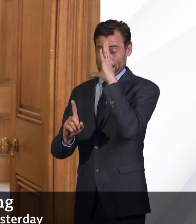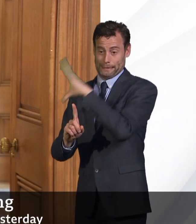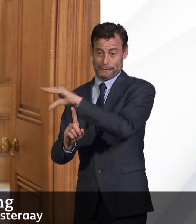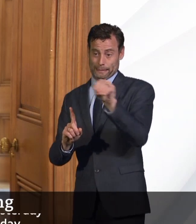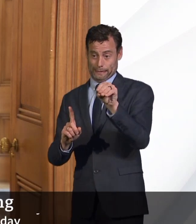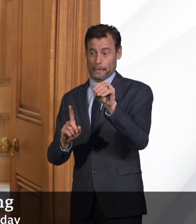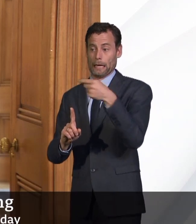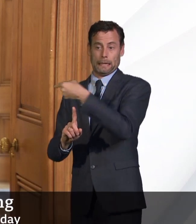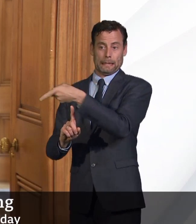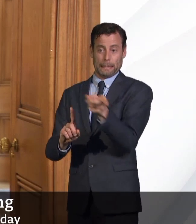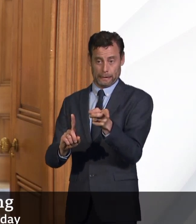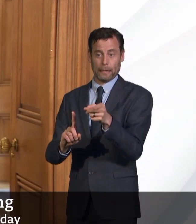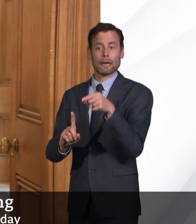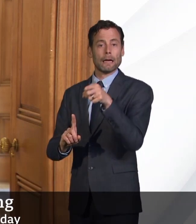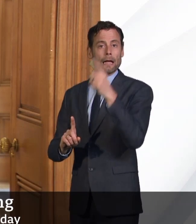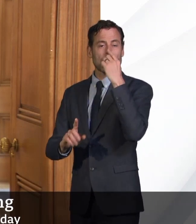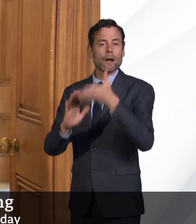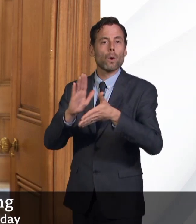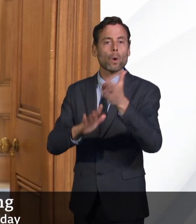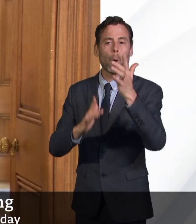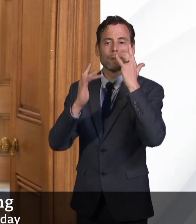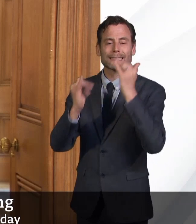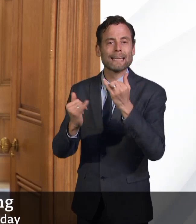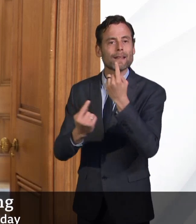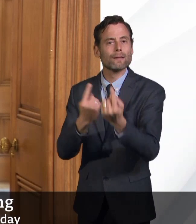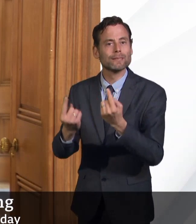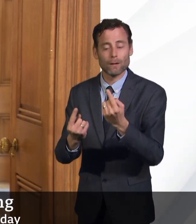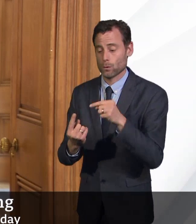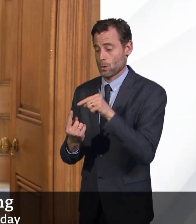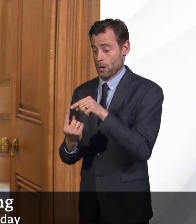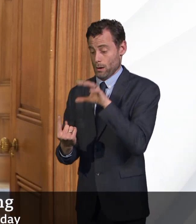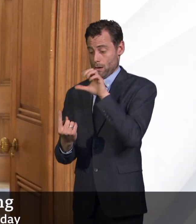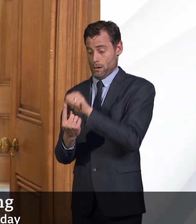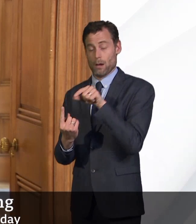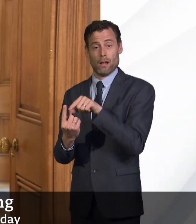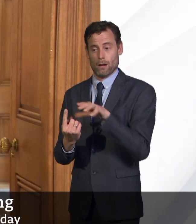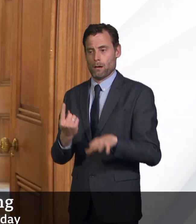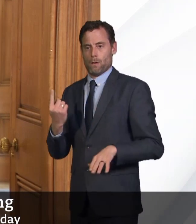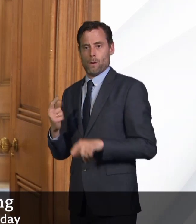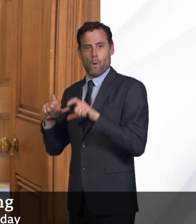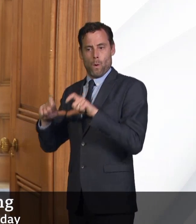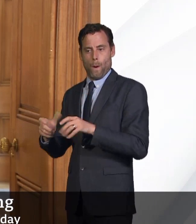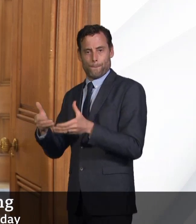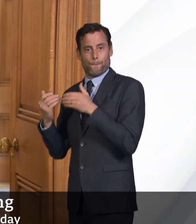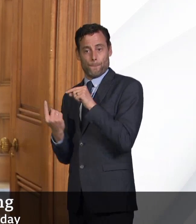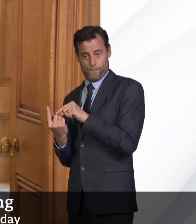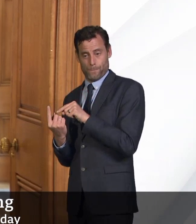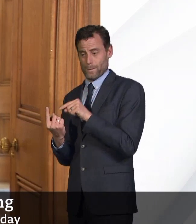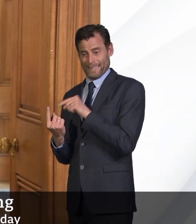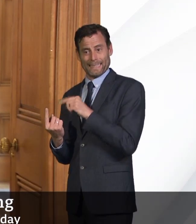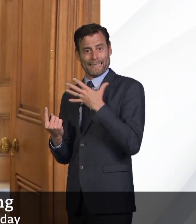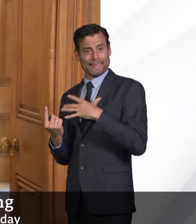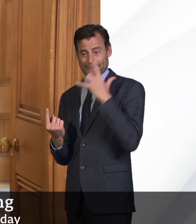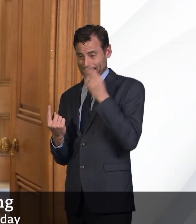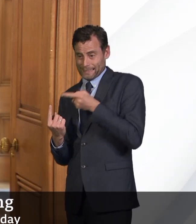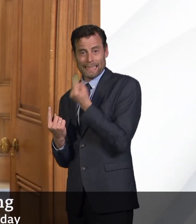track and trace app reports symptoms and starts to self-isolate, they will also be referred for a test. So if we want to